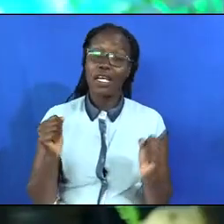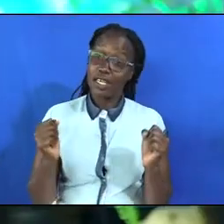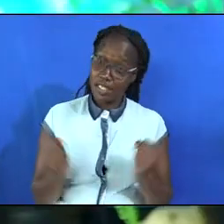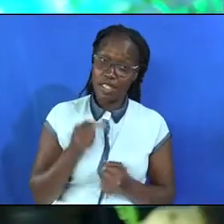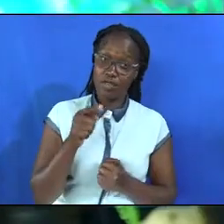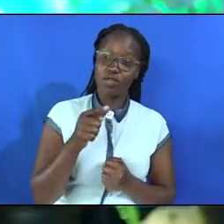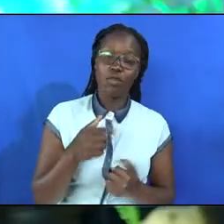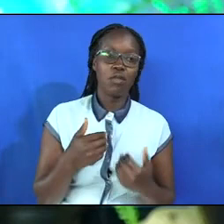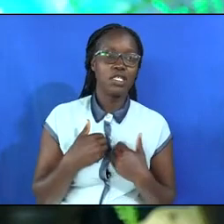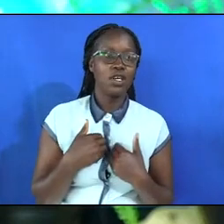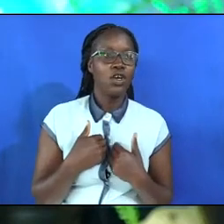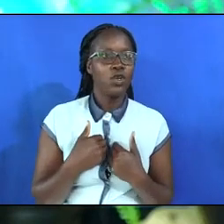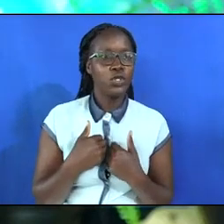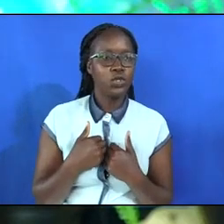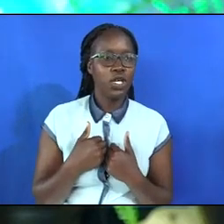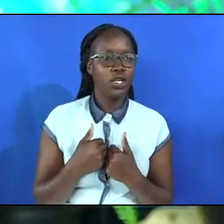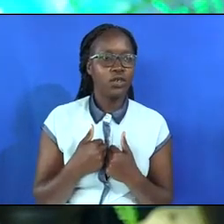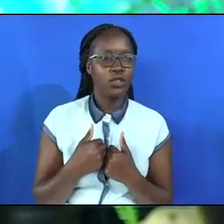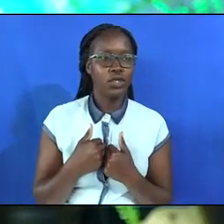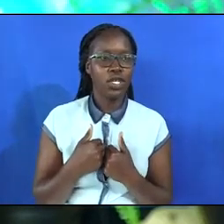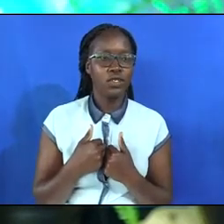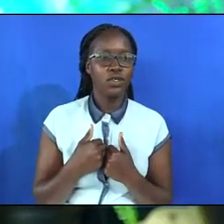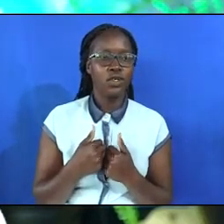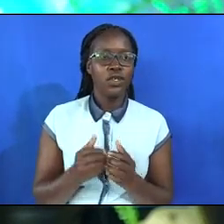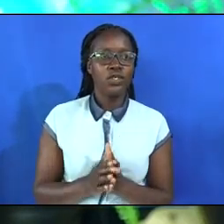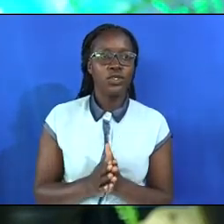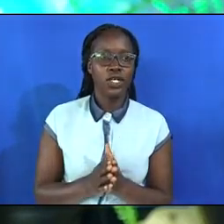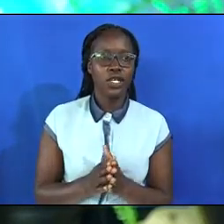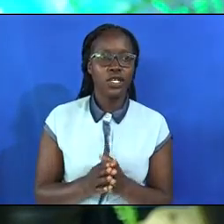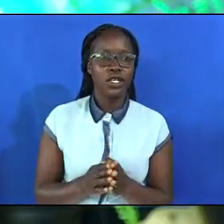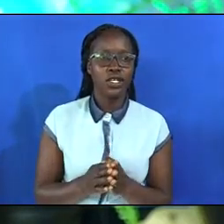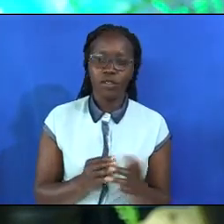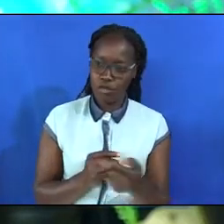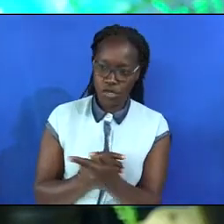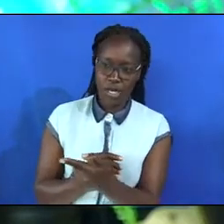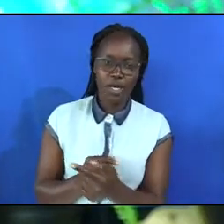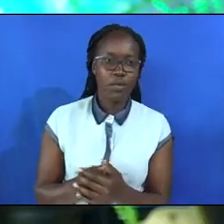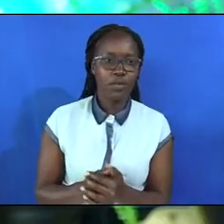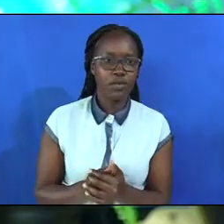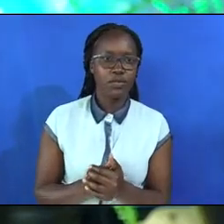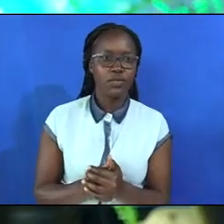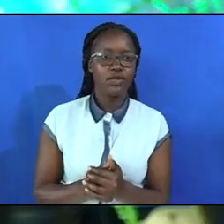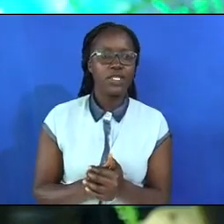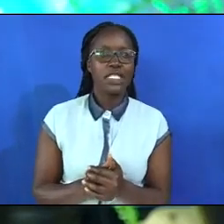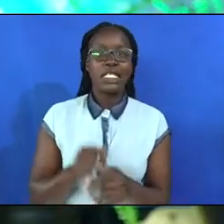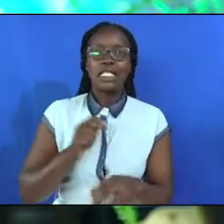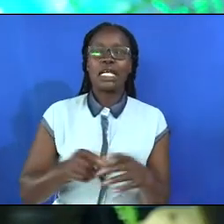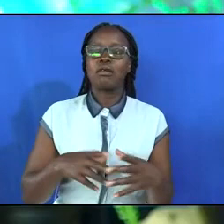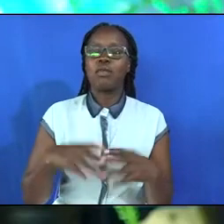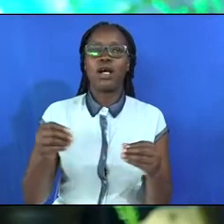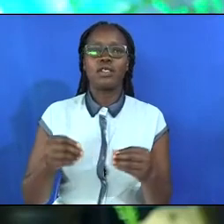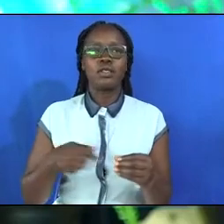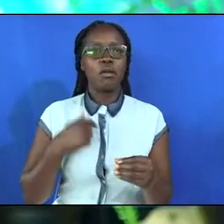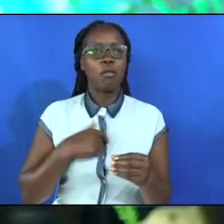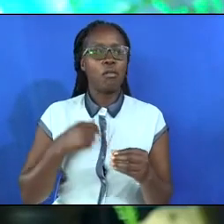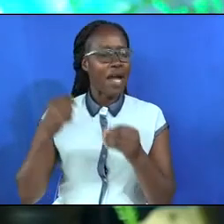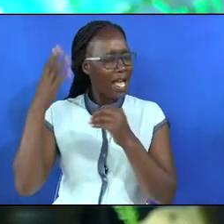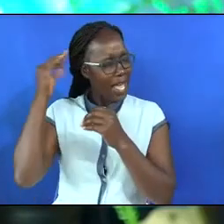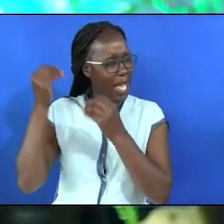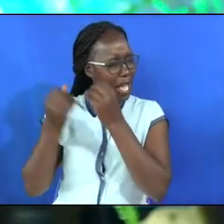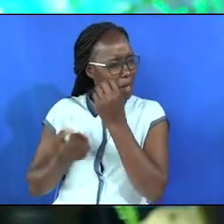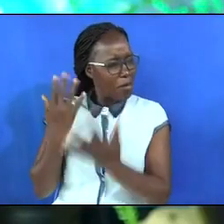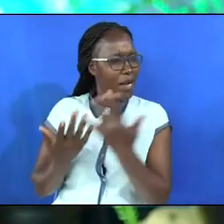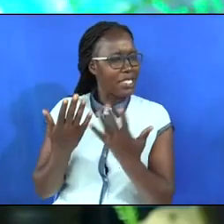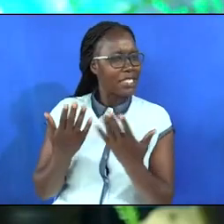you. So I went inside. I grabbed you. But when I got out, my hair was burnt,